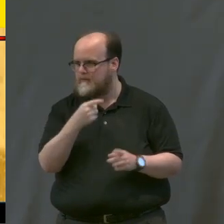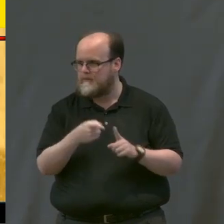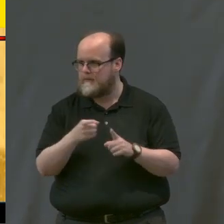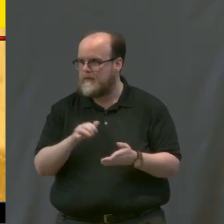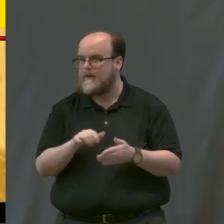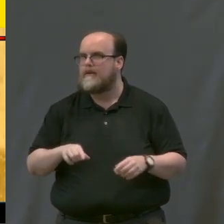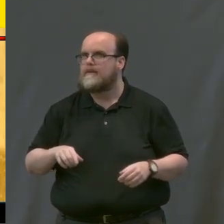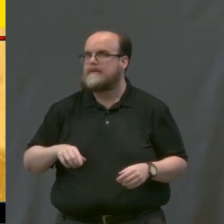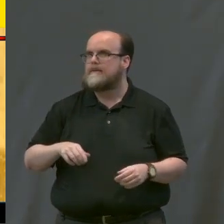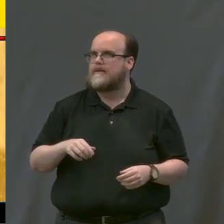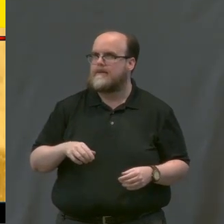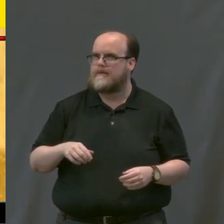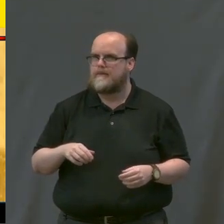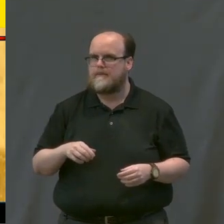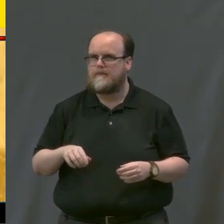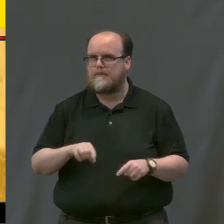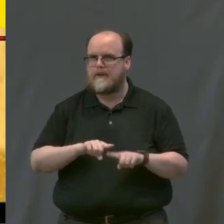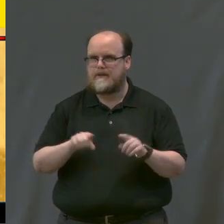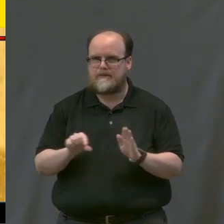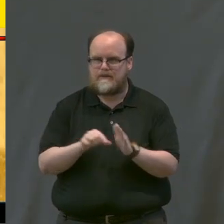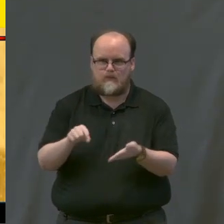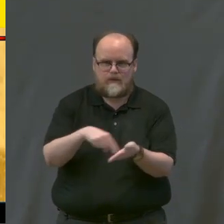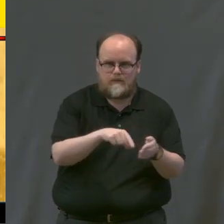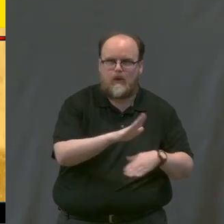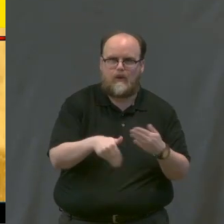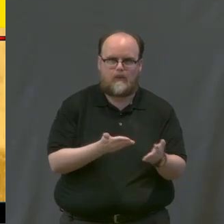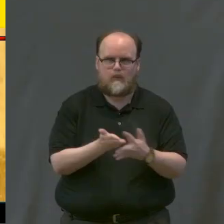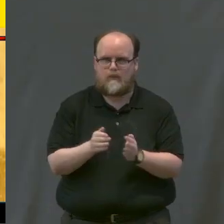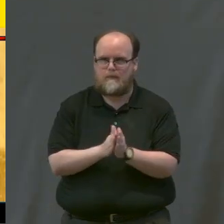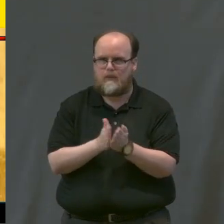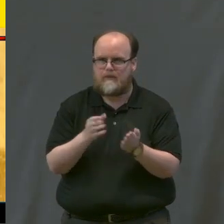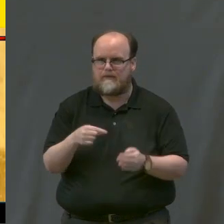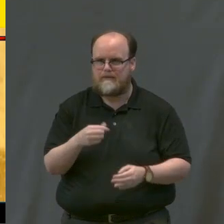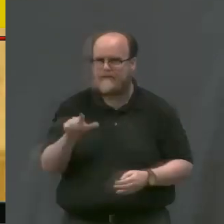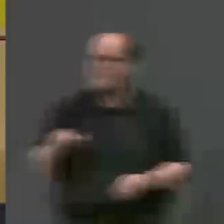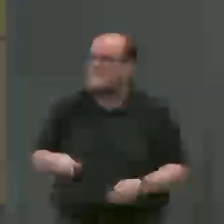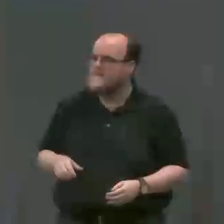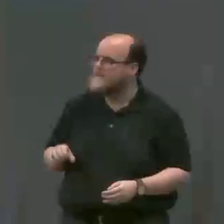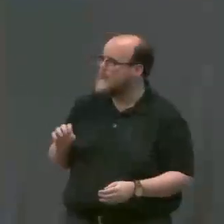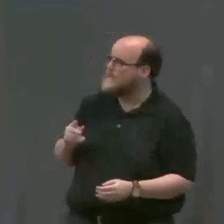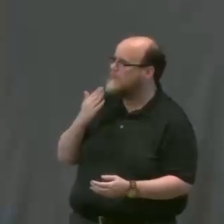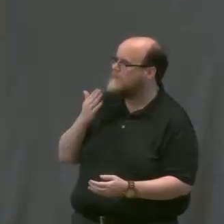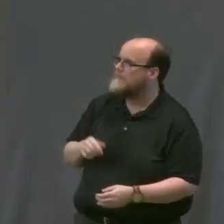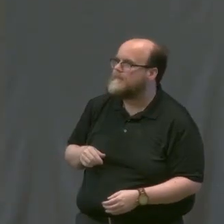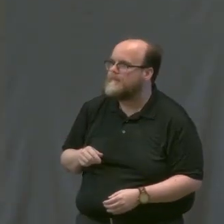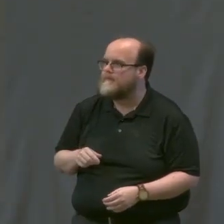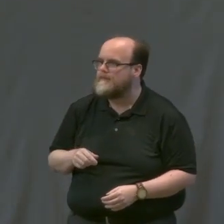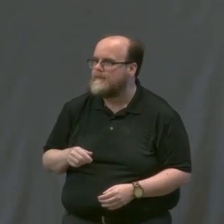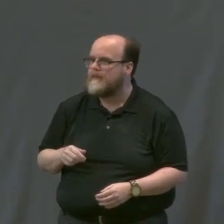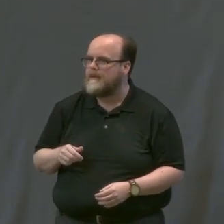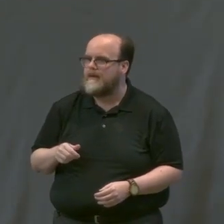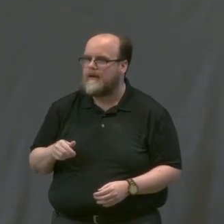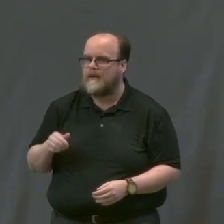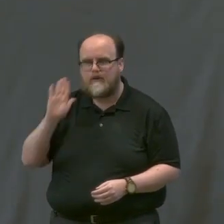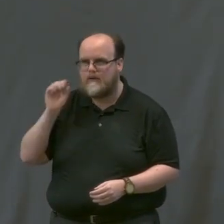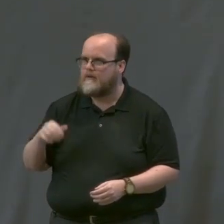was on to them all the way through the book. Okay, thank you. Who else? I heard other voices.